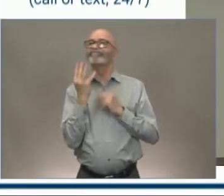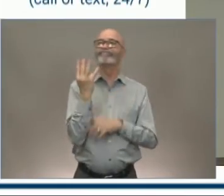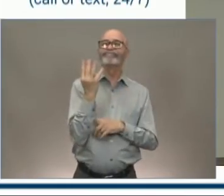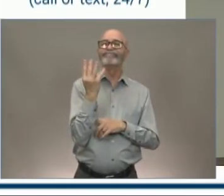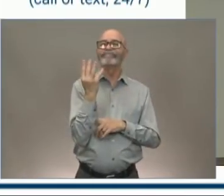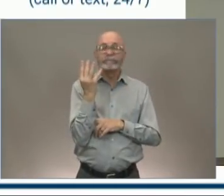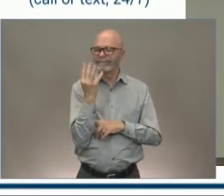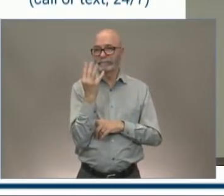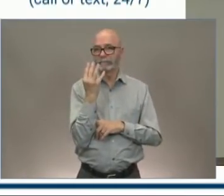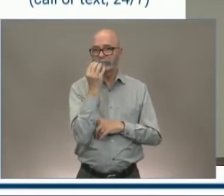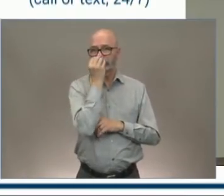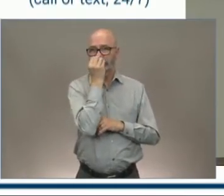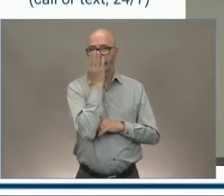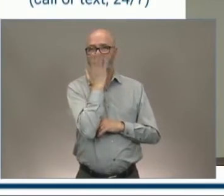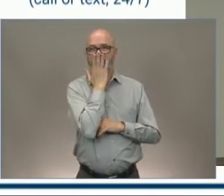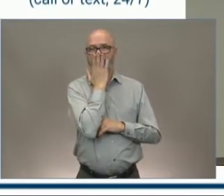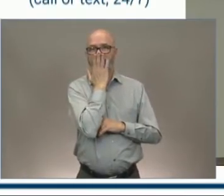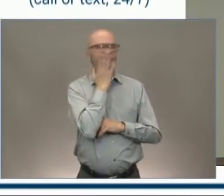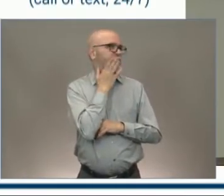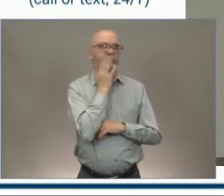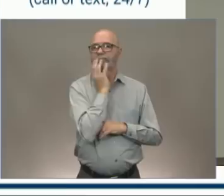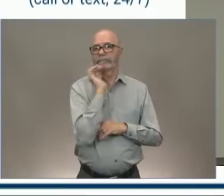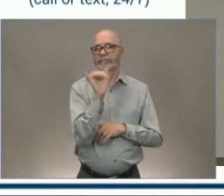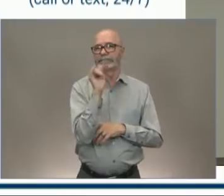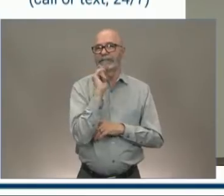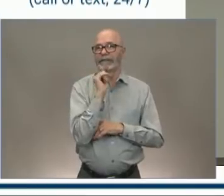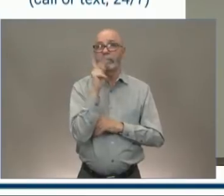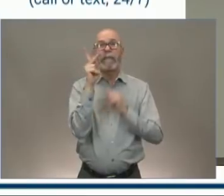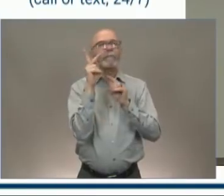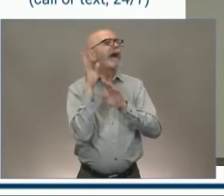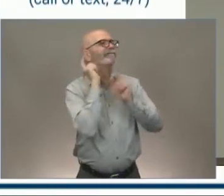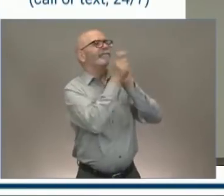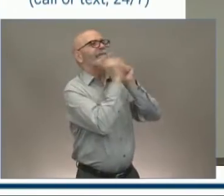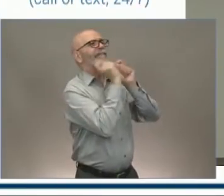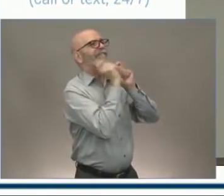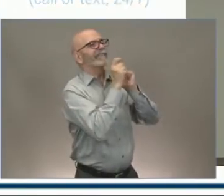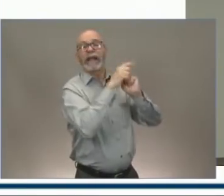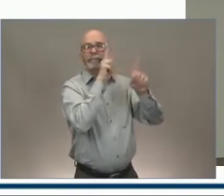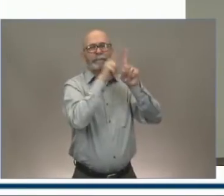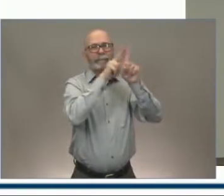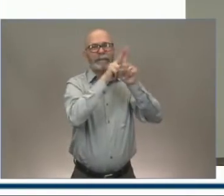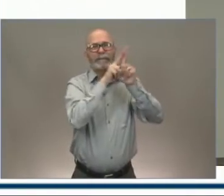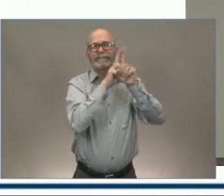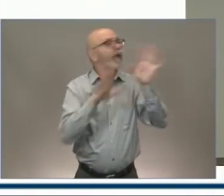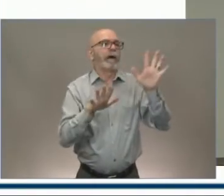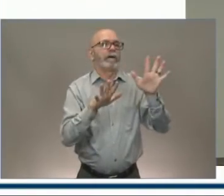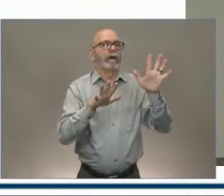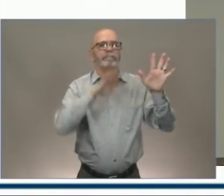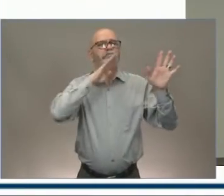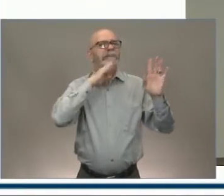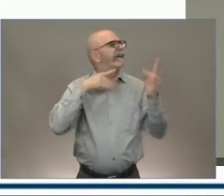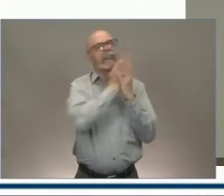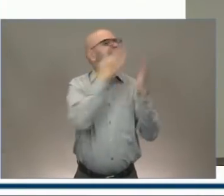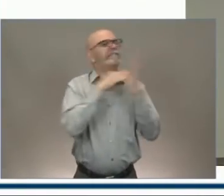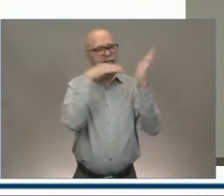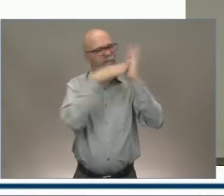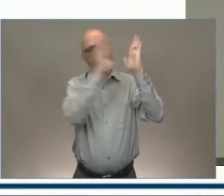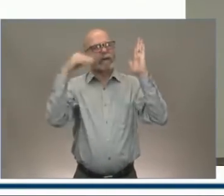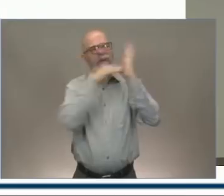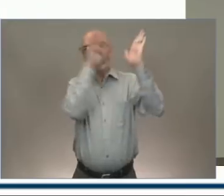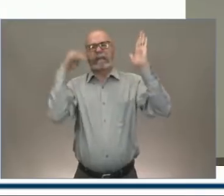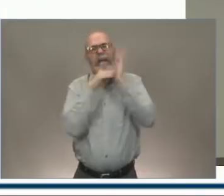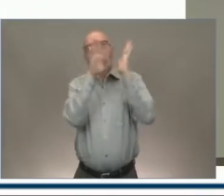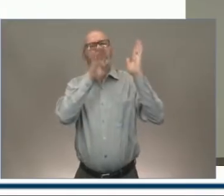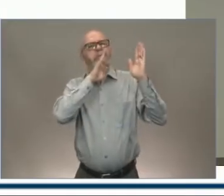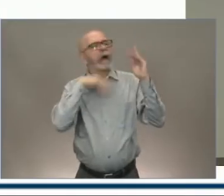day 1 would try to log on or call for an appointment. I know it was frustrating for the people trying to book their appointment.